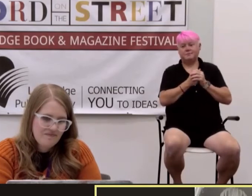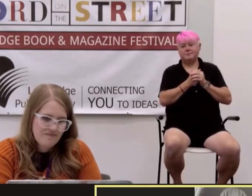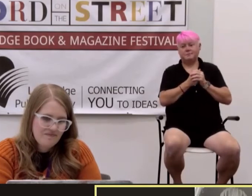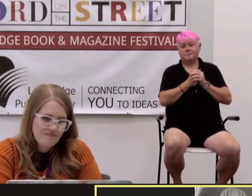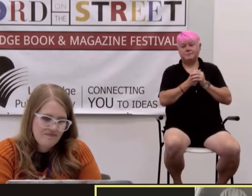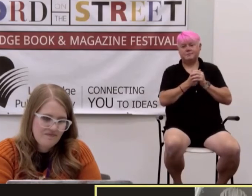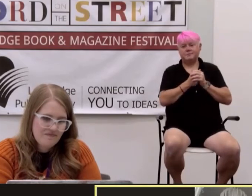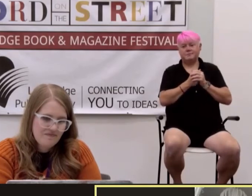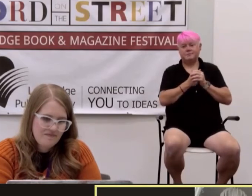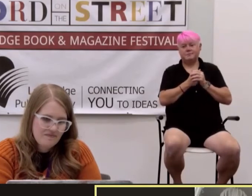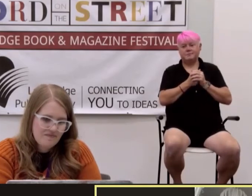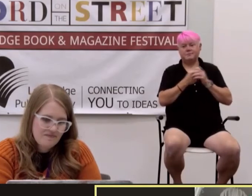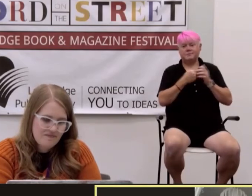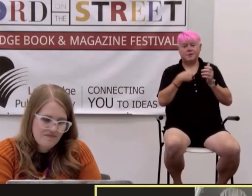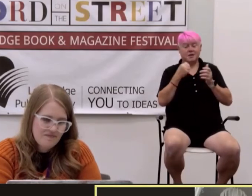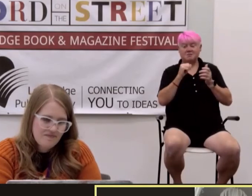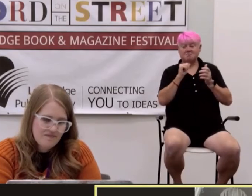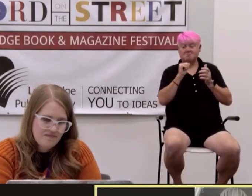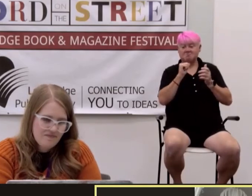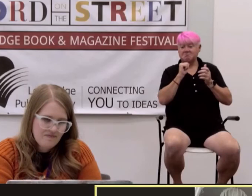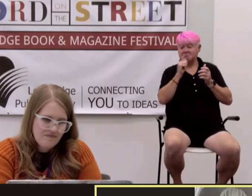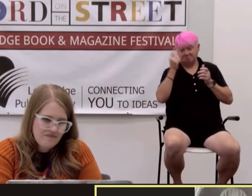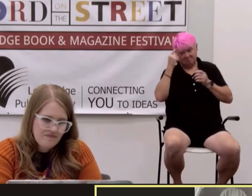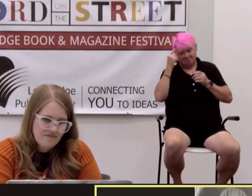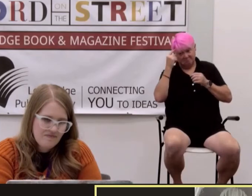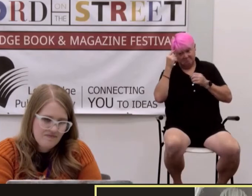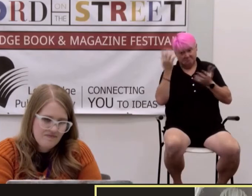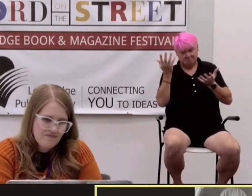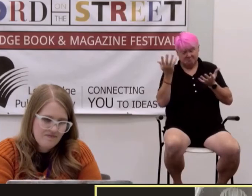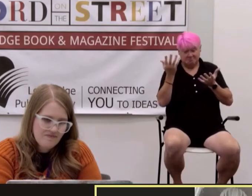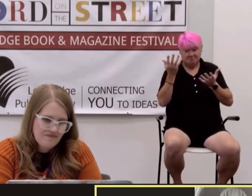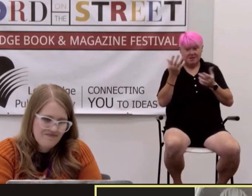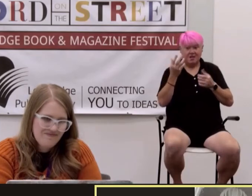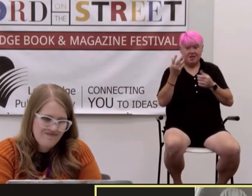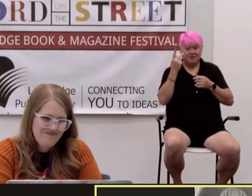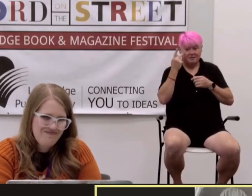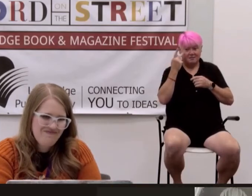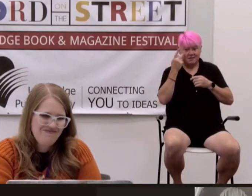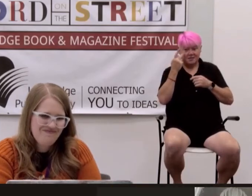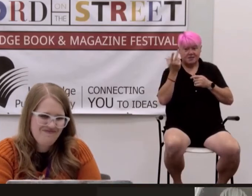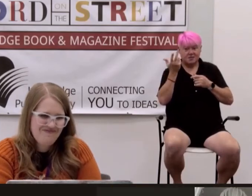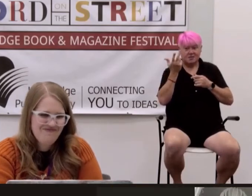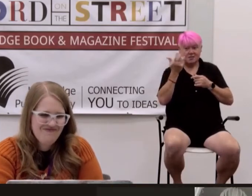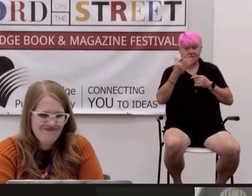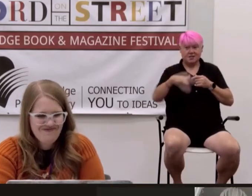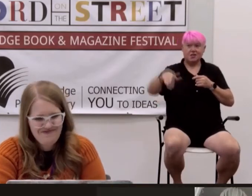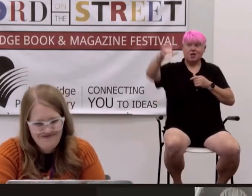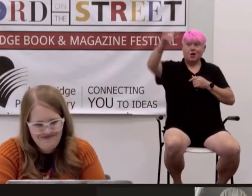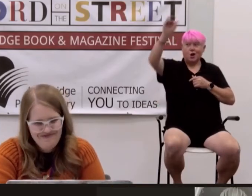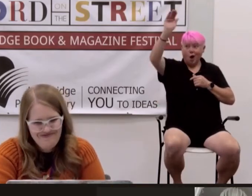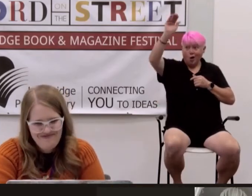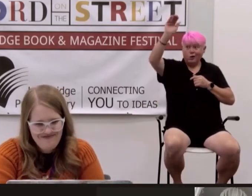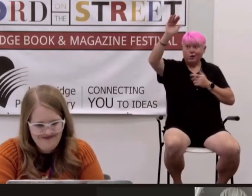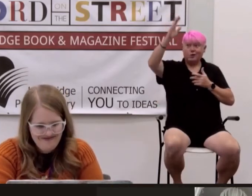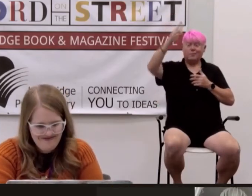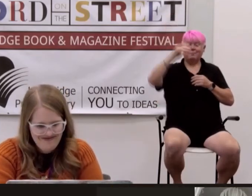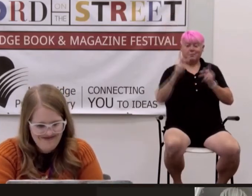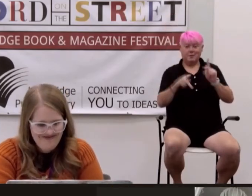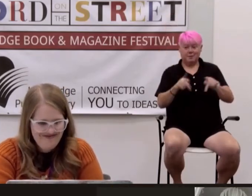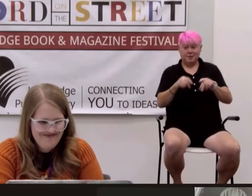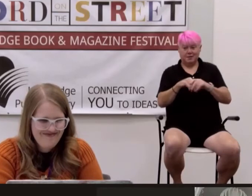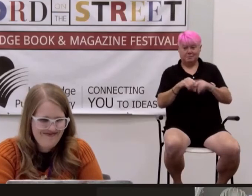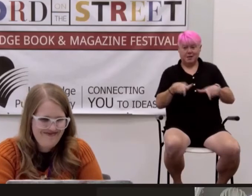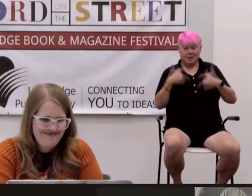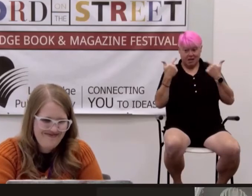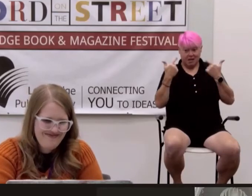I don't think I've seen taller Indigenous people in my life than the Bloods. It's